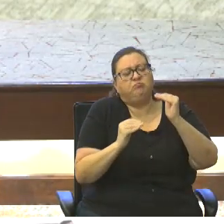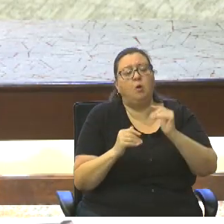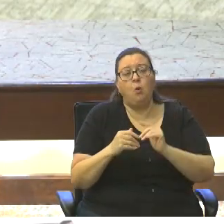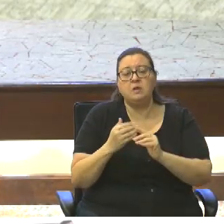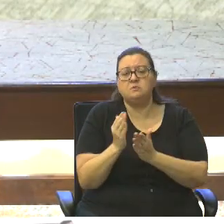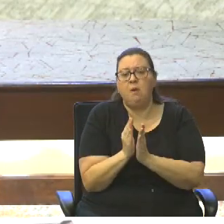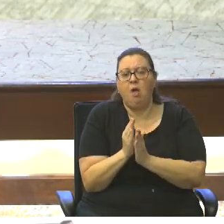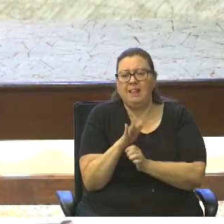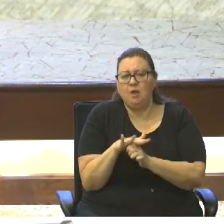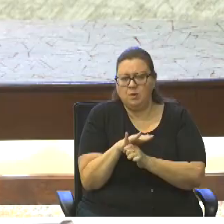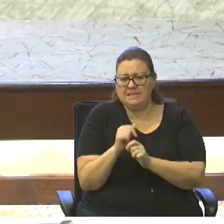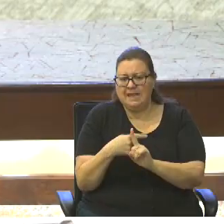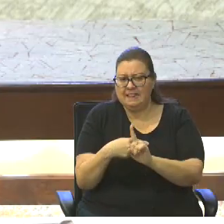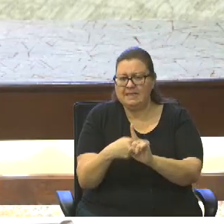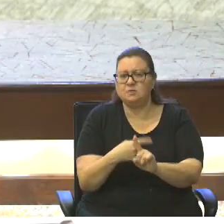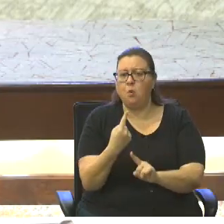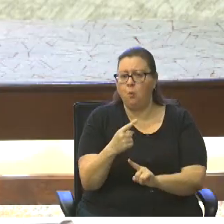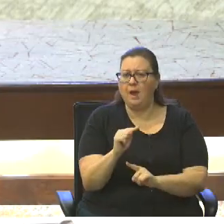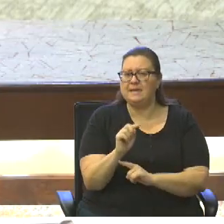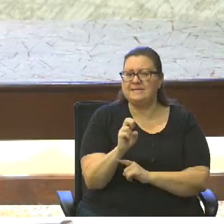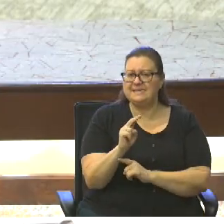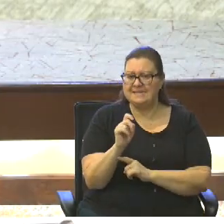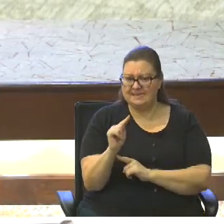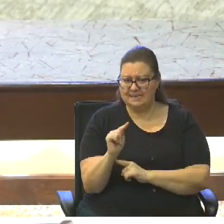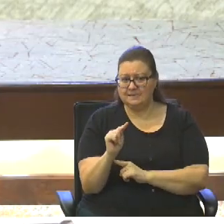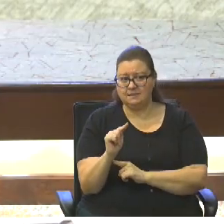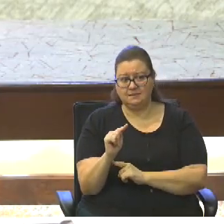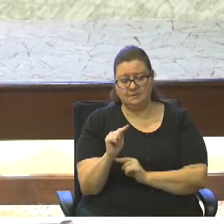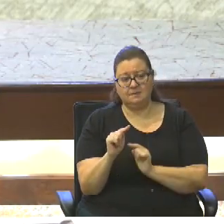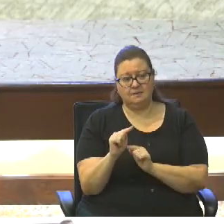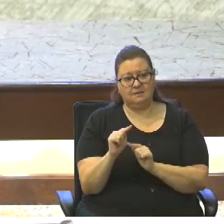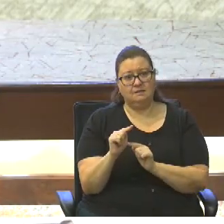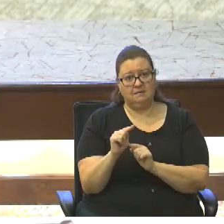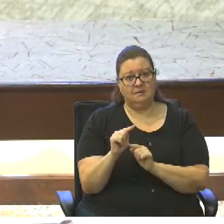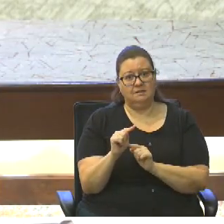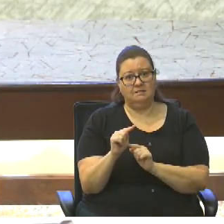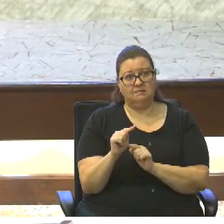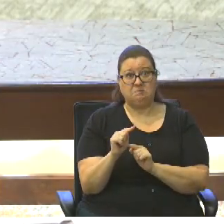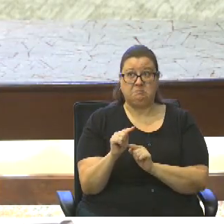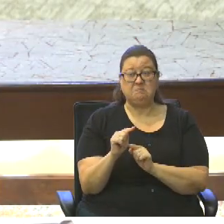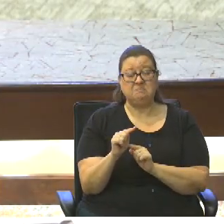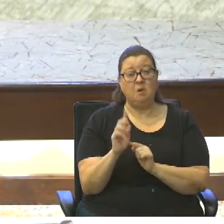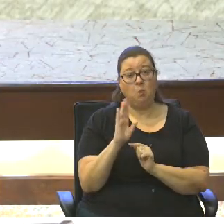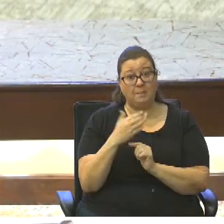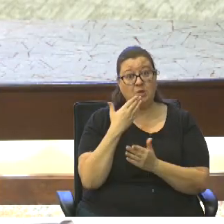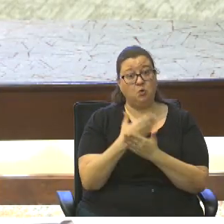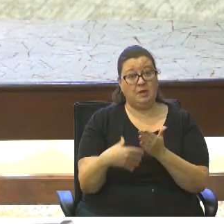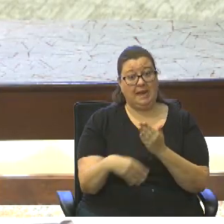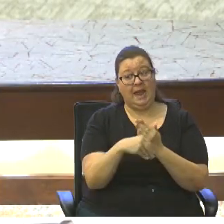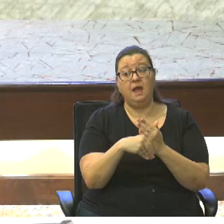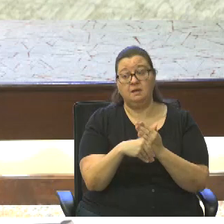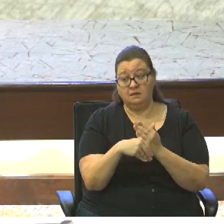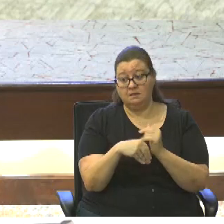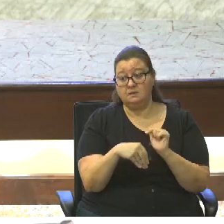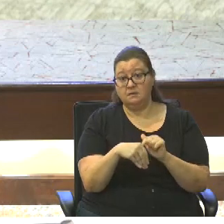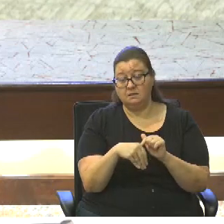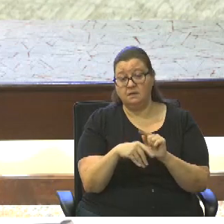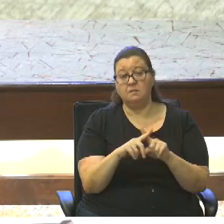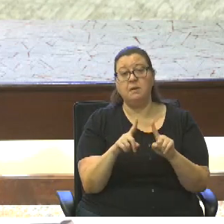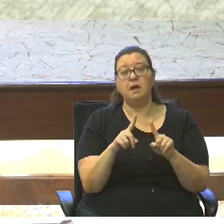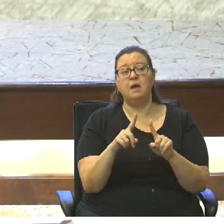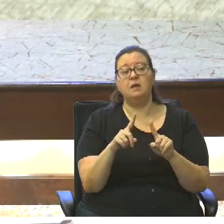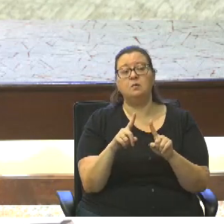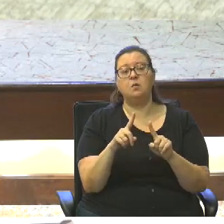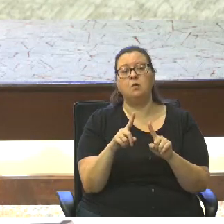leasing. There is the one tenant on the airport that would be a fairly substantial add. And I would think that as we get into